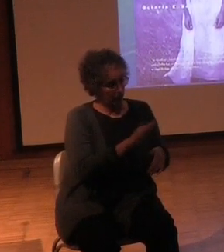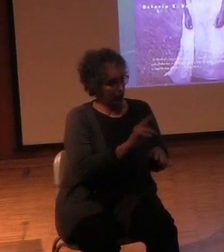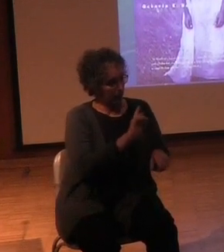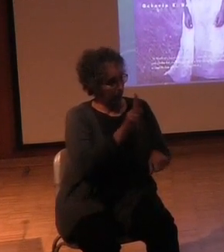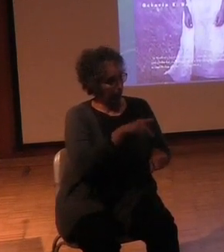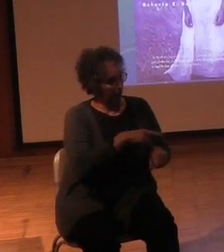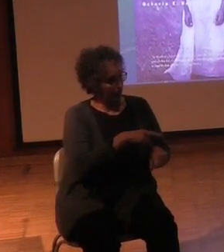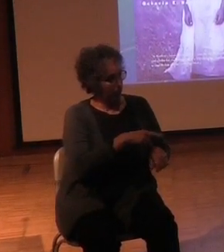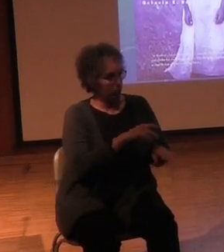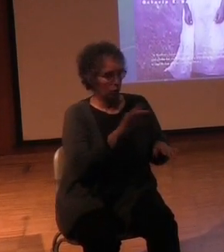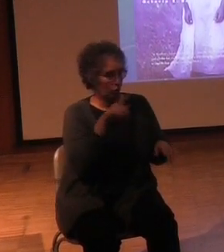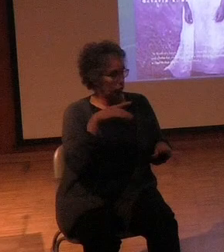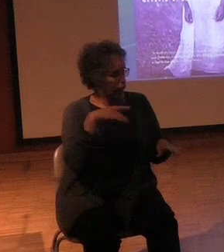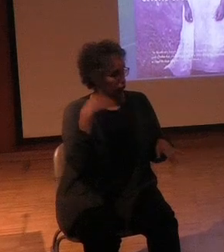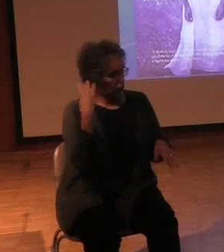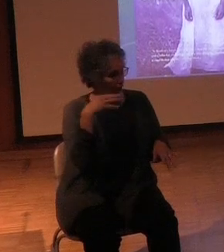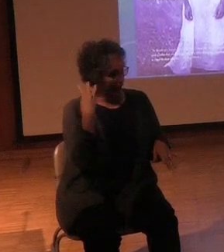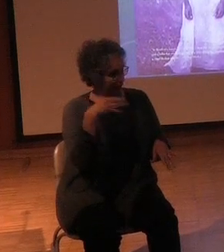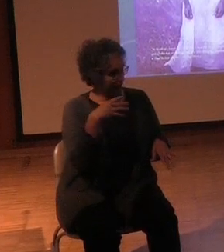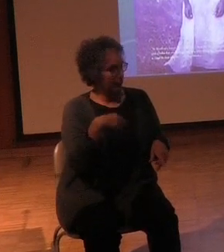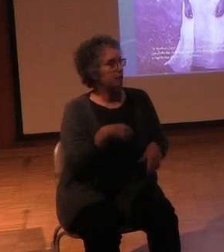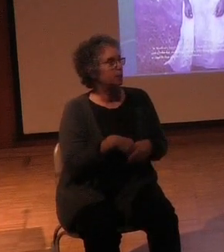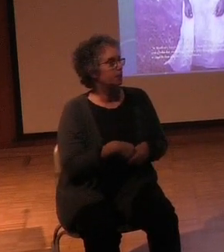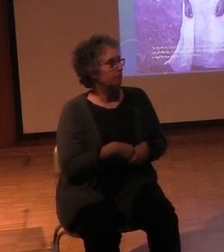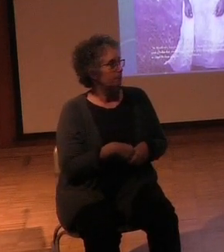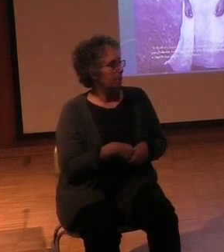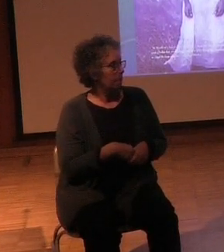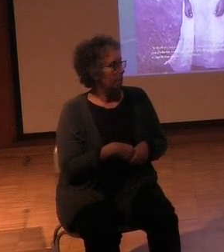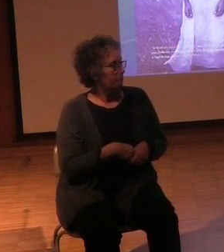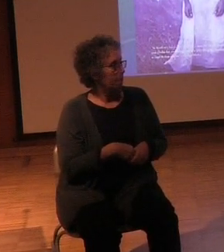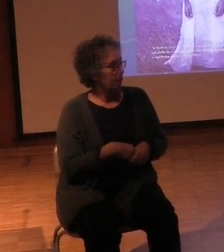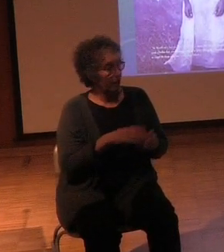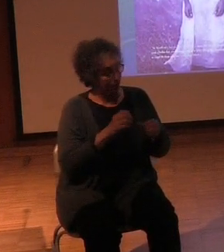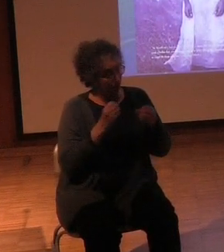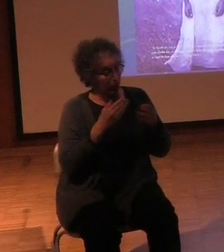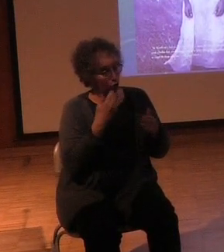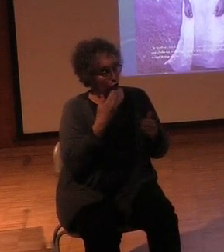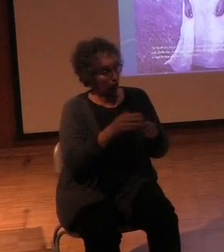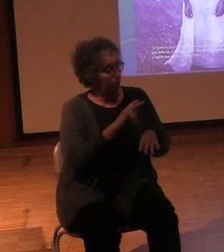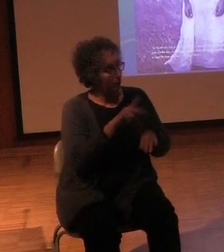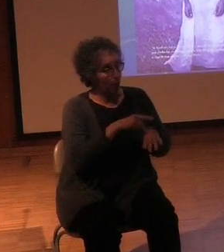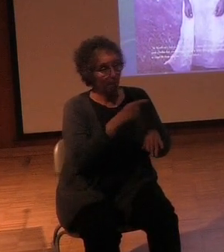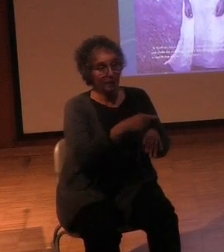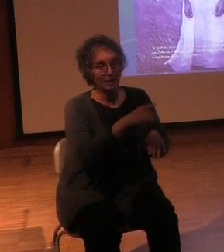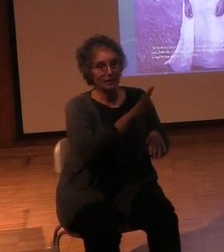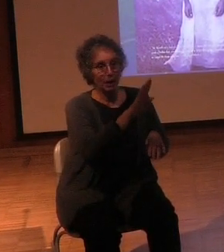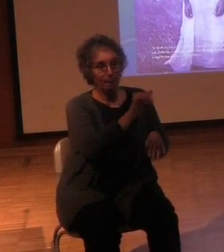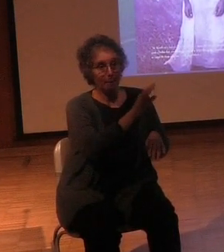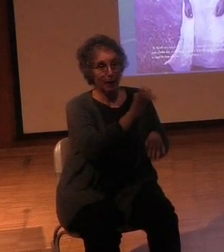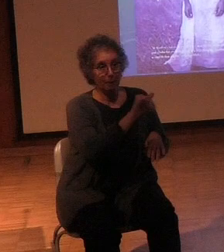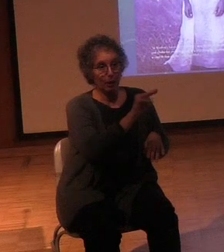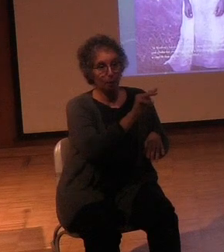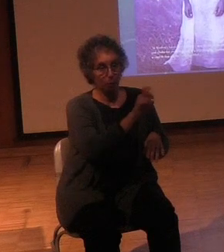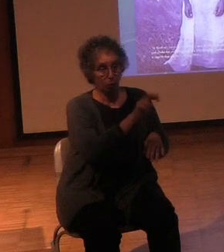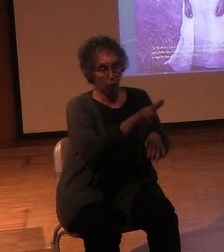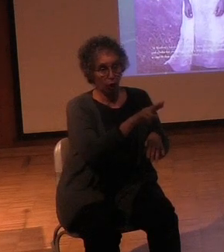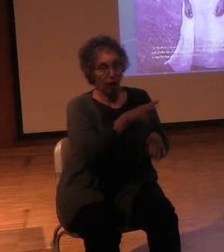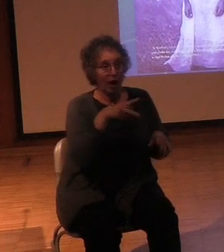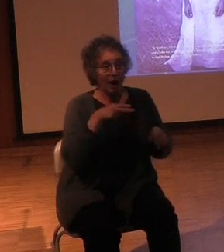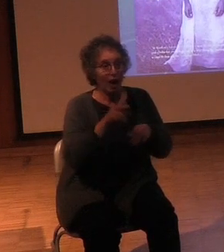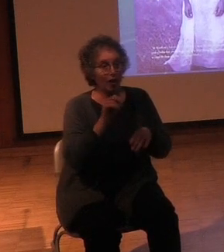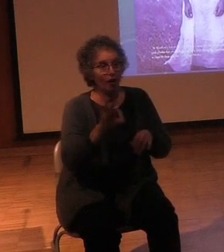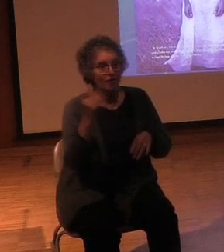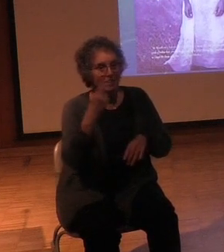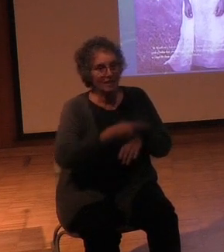are crazy. He's a crazy principled person. But he is a baby boomer. Did you know that the cutoff for